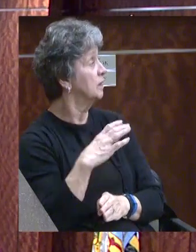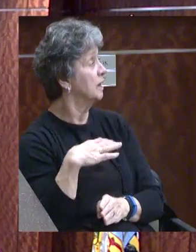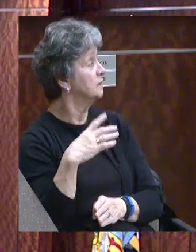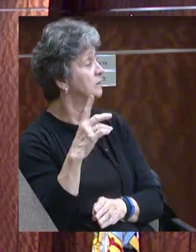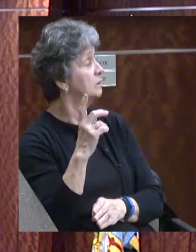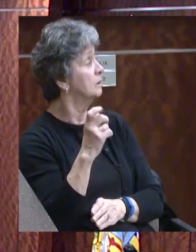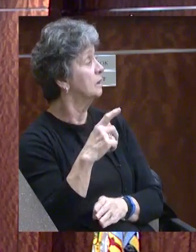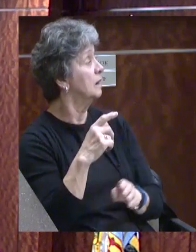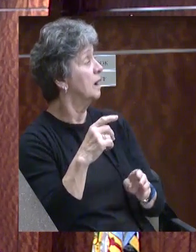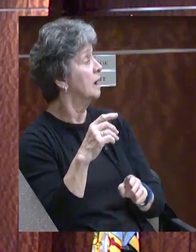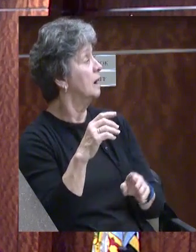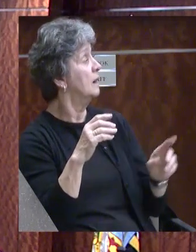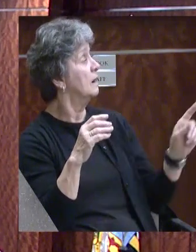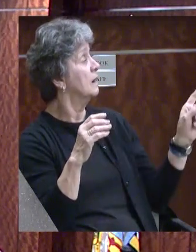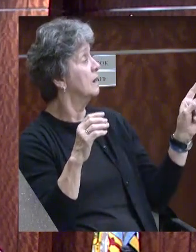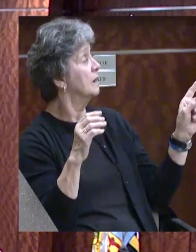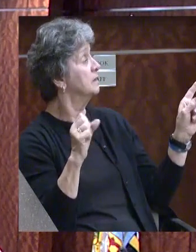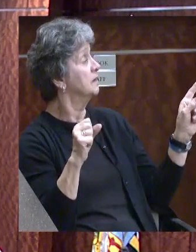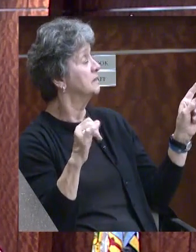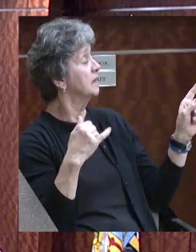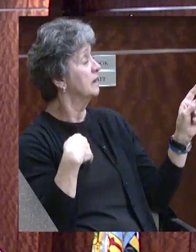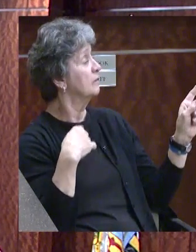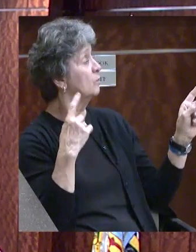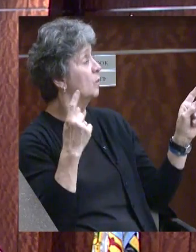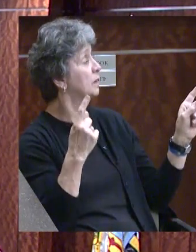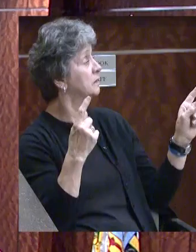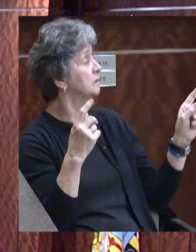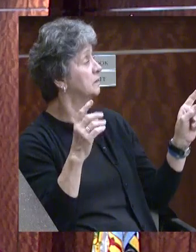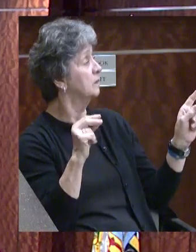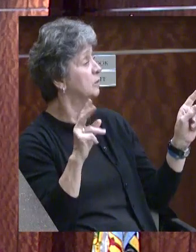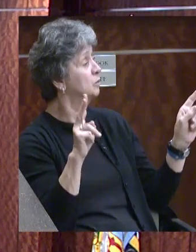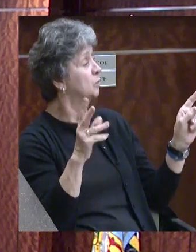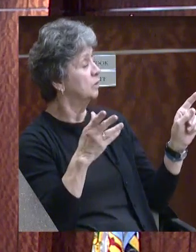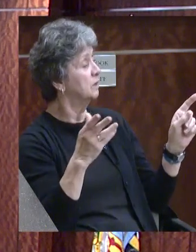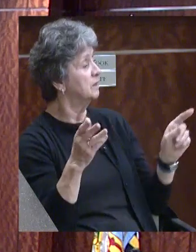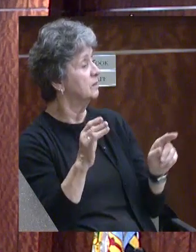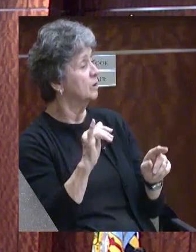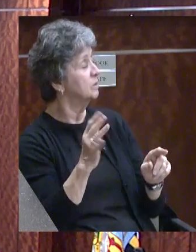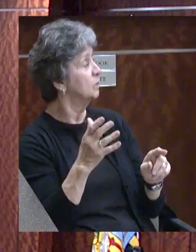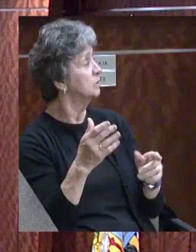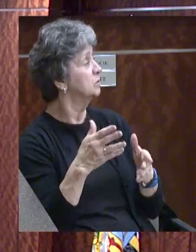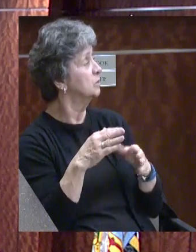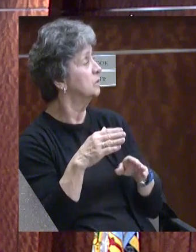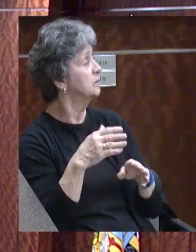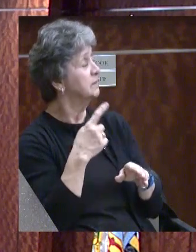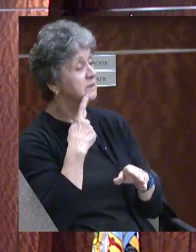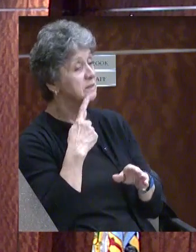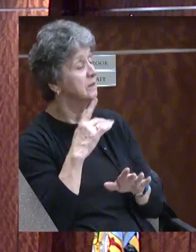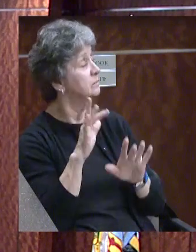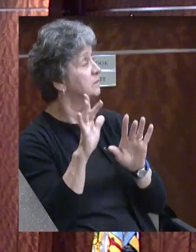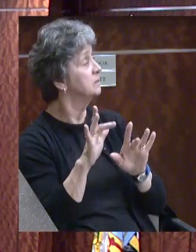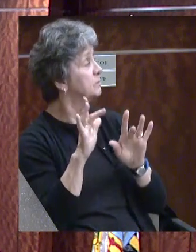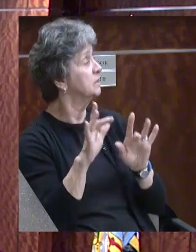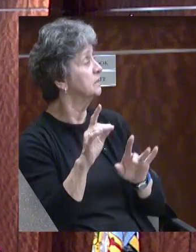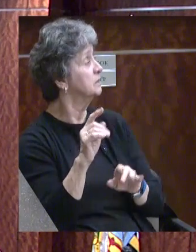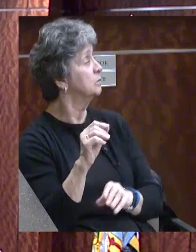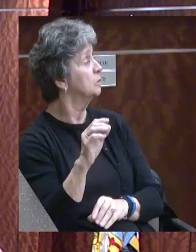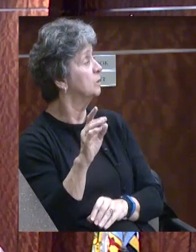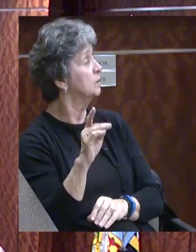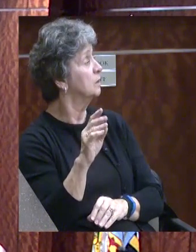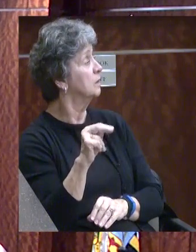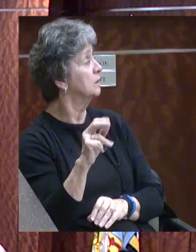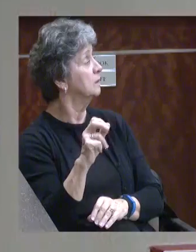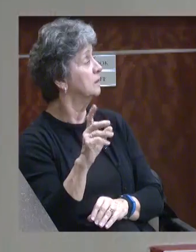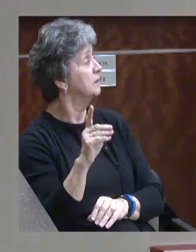ma'am. Two things. I'd also like to send my condolences to Maylin and Bill, and I'd also like to put the reminder out that the Youth